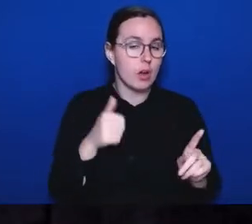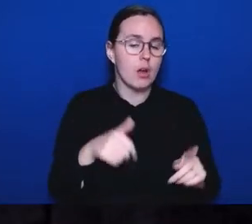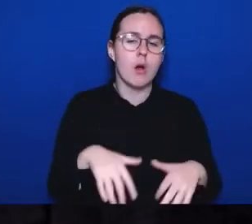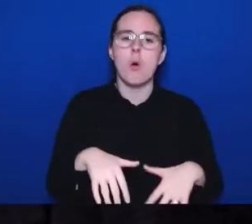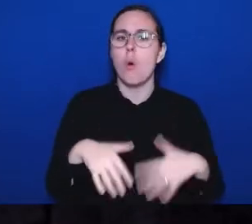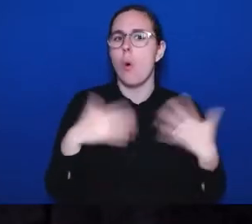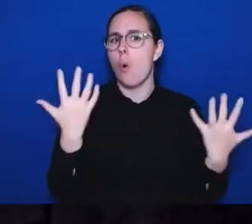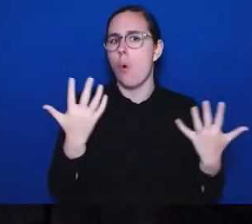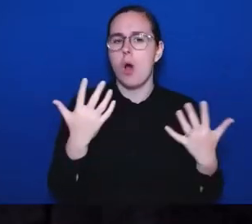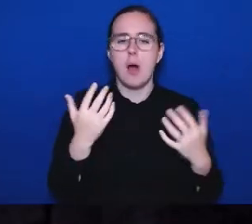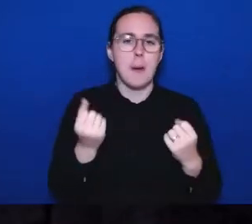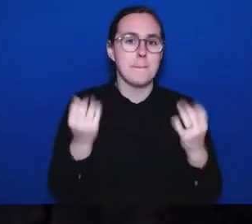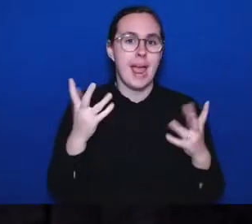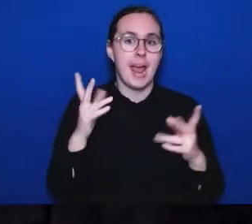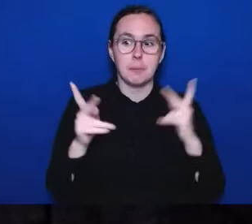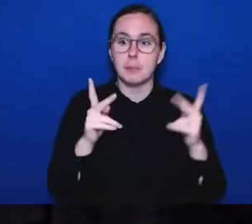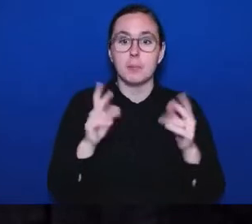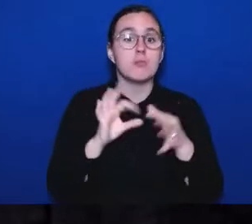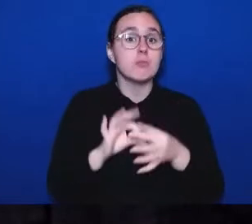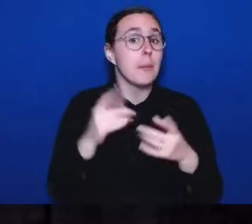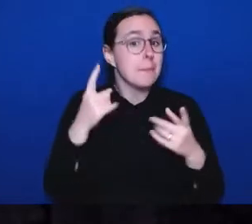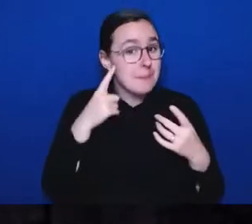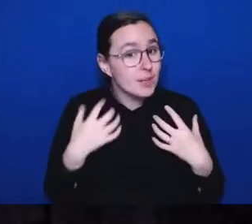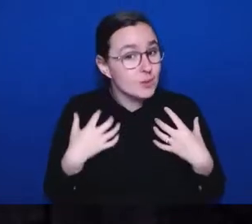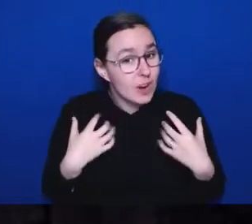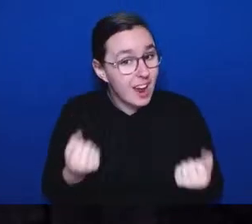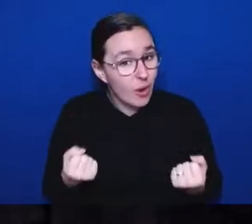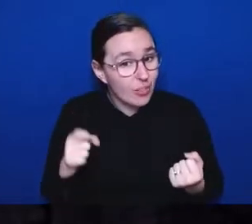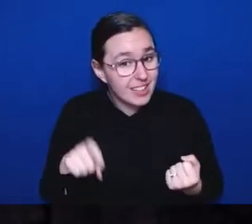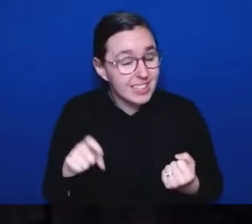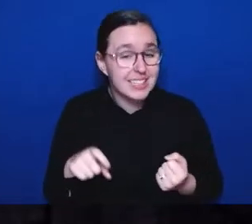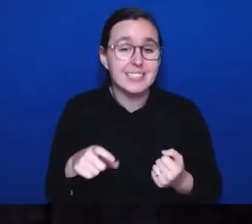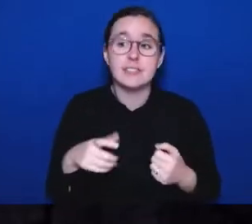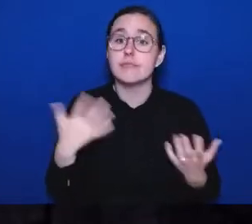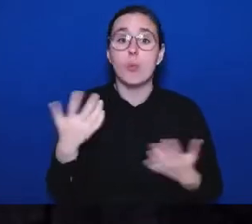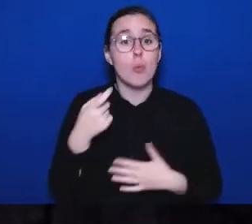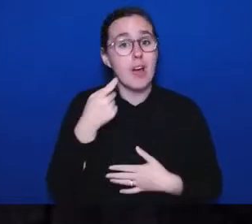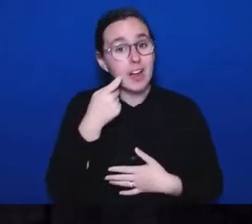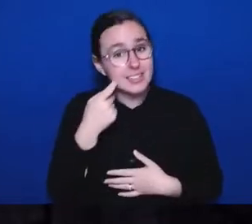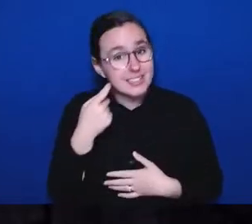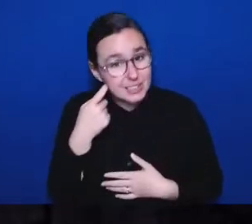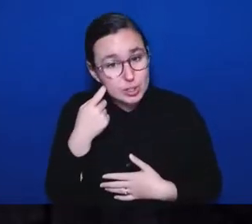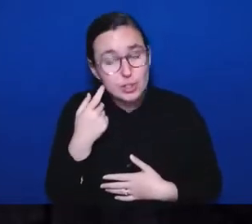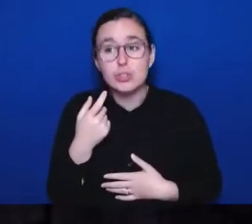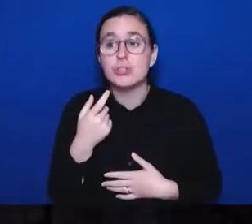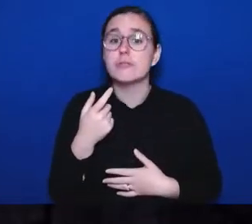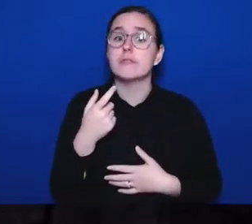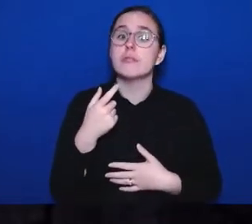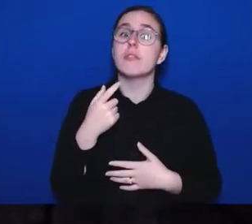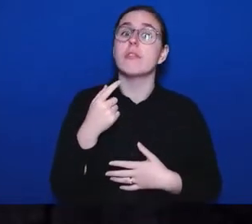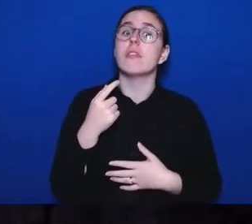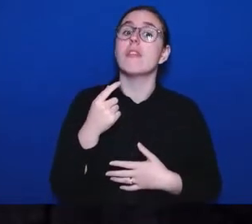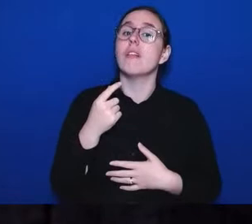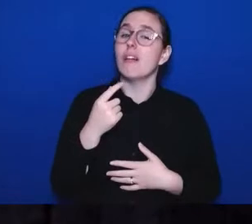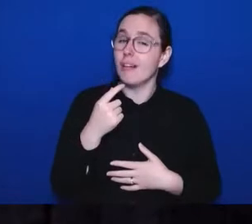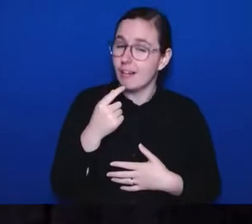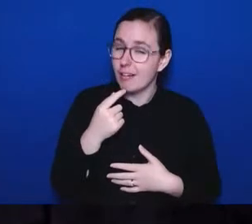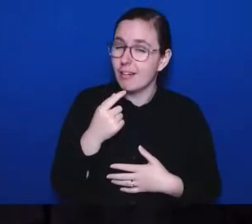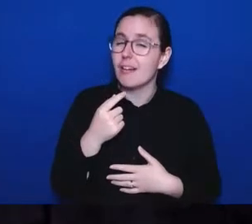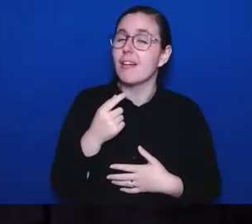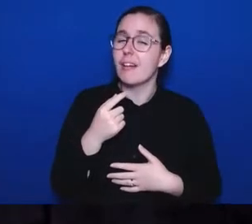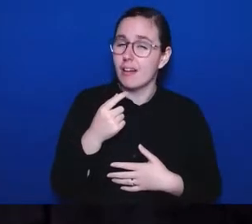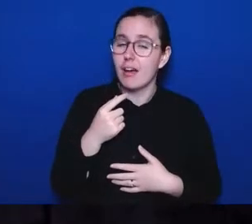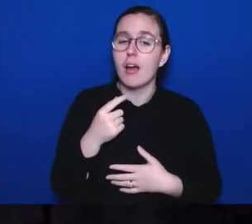by definition, you have to spend more time with those patients. But the overall patient population is also increasing in complexity, and